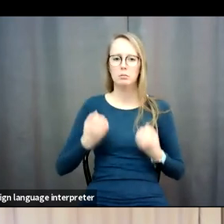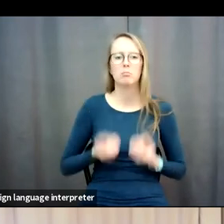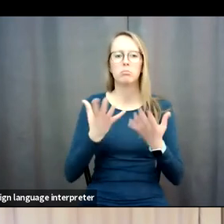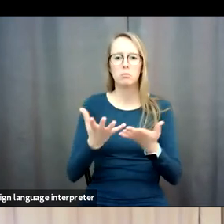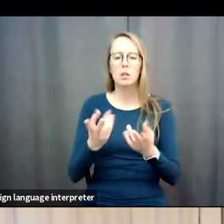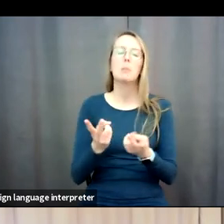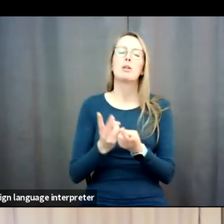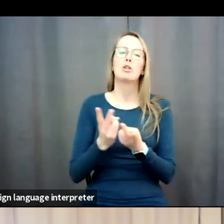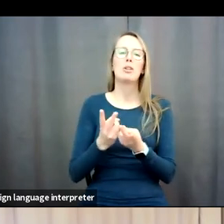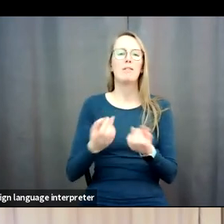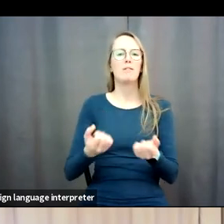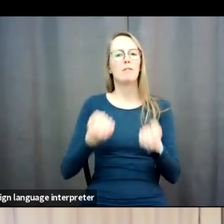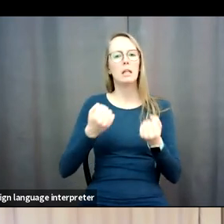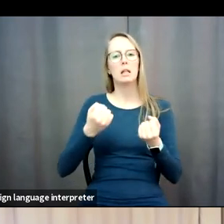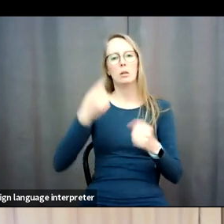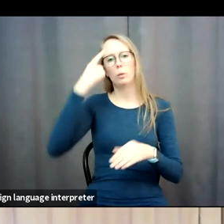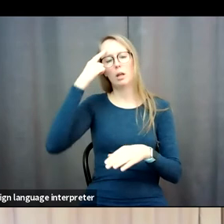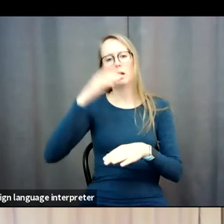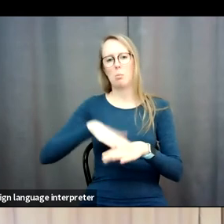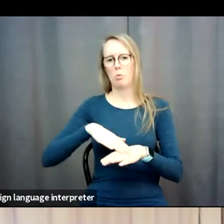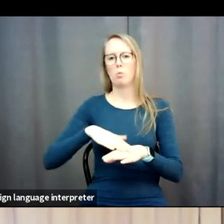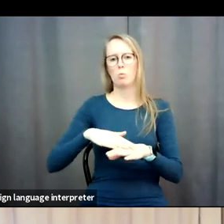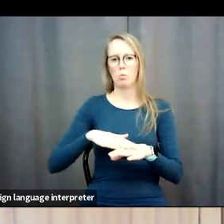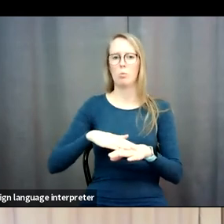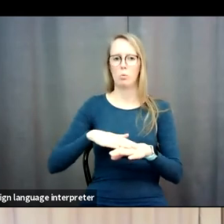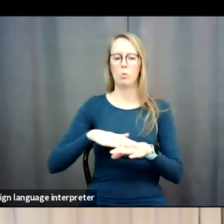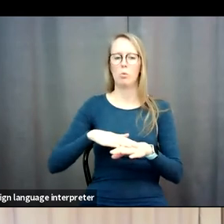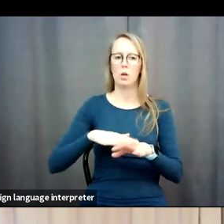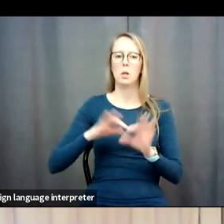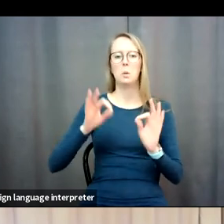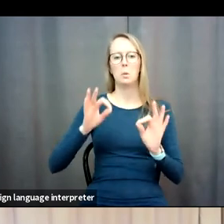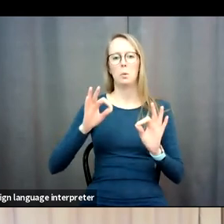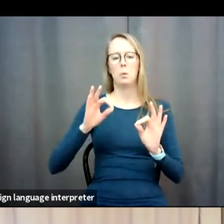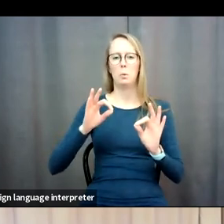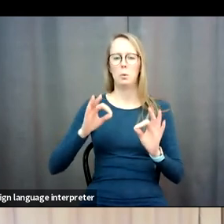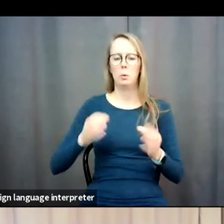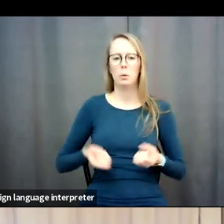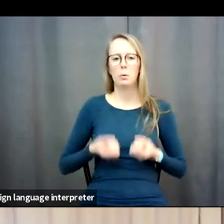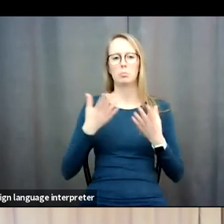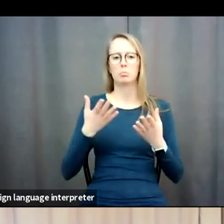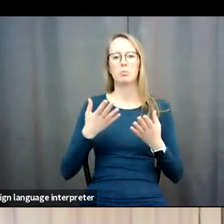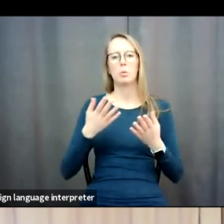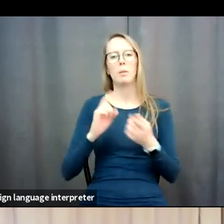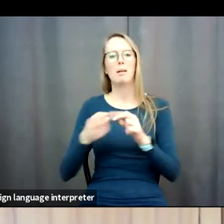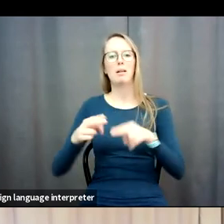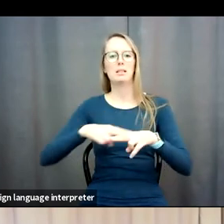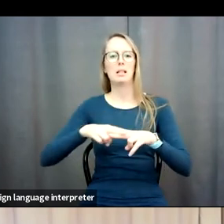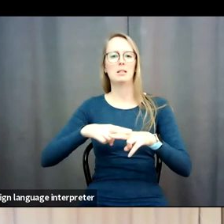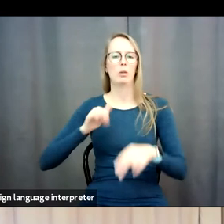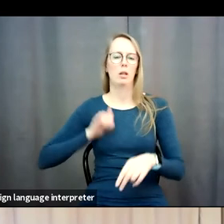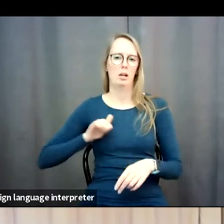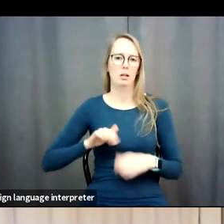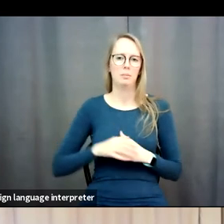very important to know, to think about this, how to do it sensorially accessible.